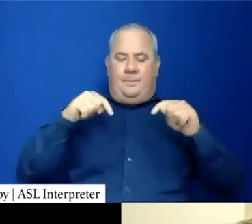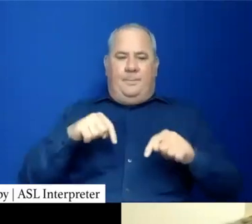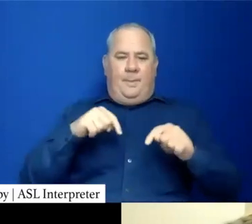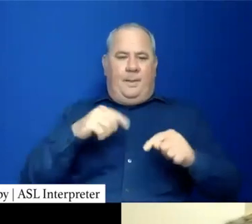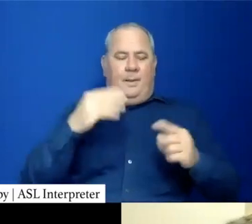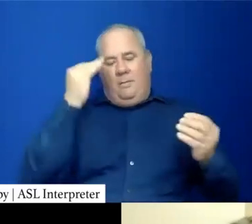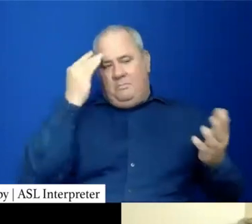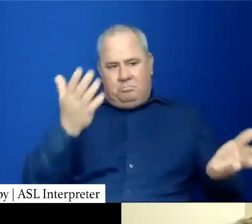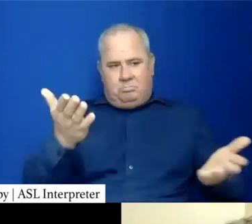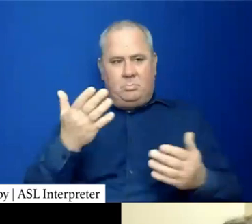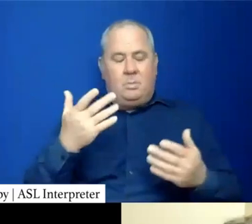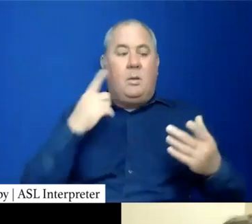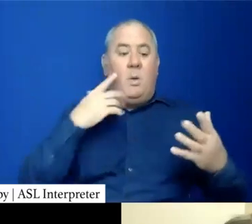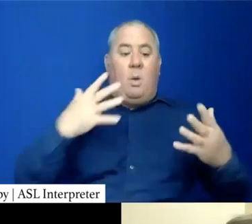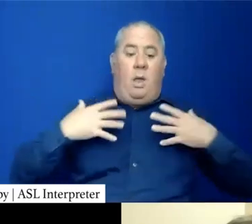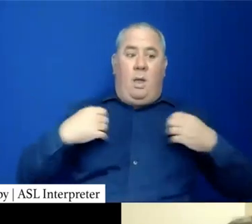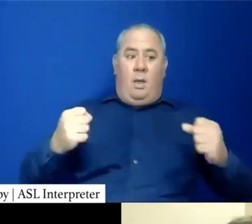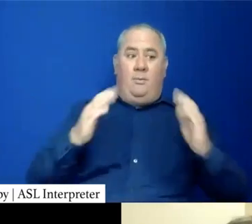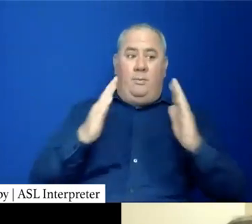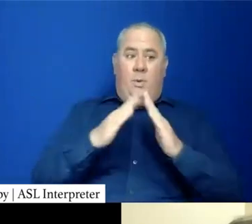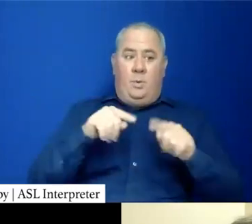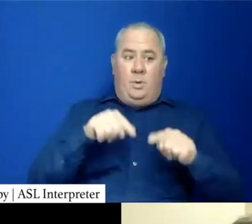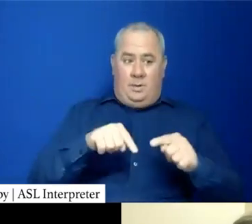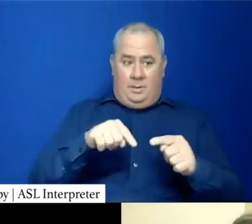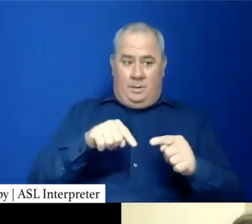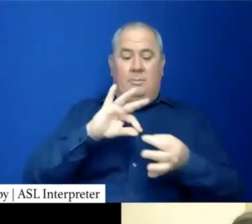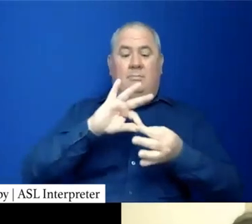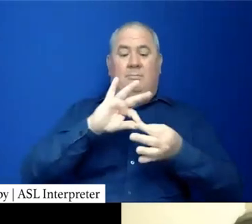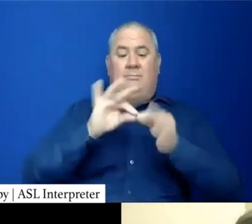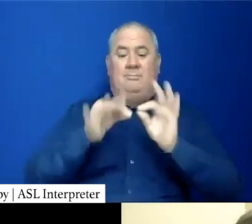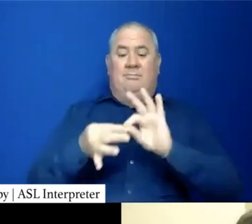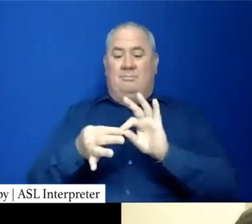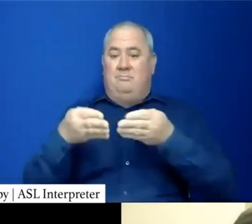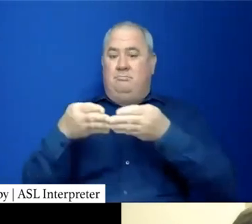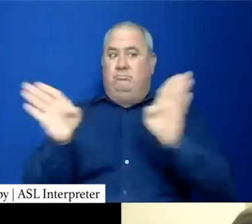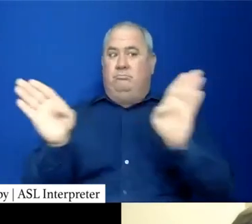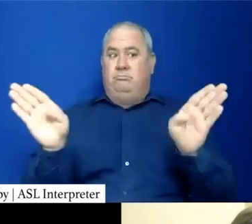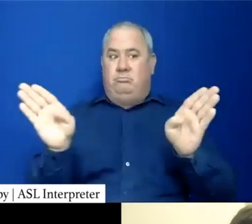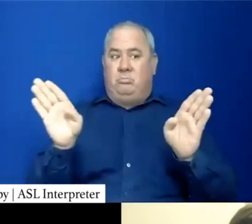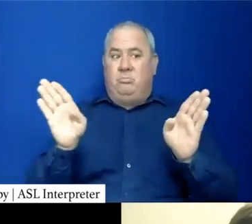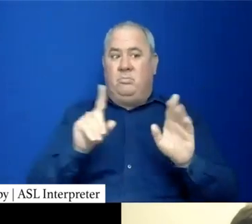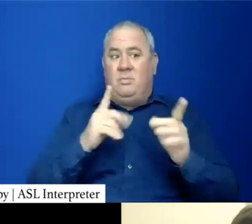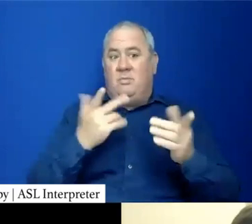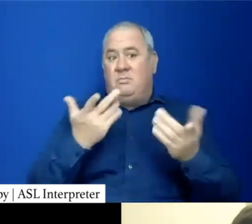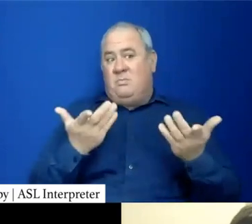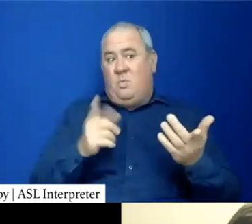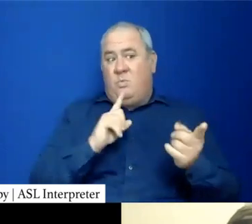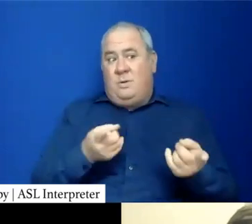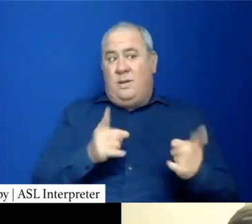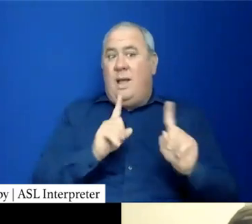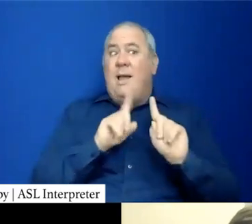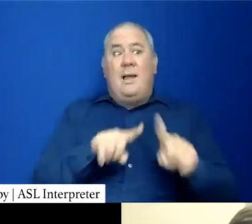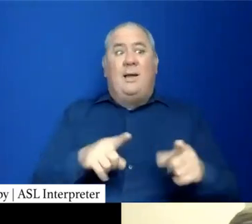health community interpreted broadly kind of has to answer for. Like, we have